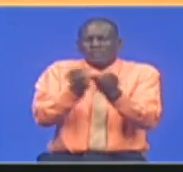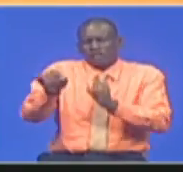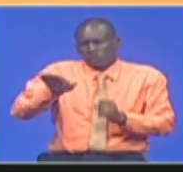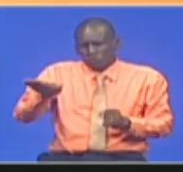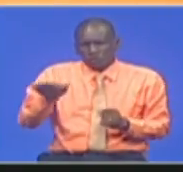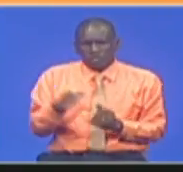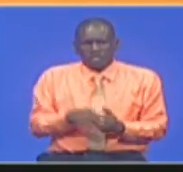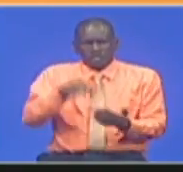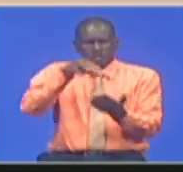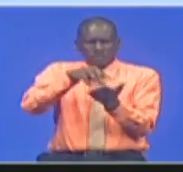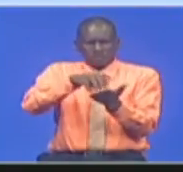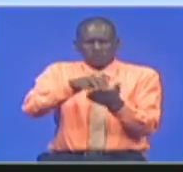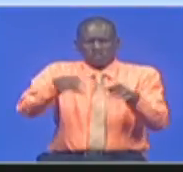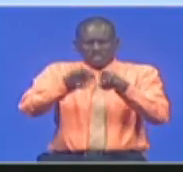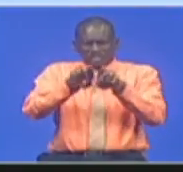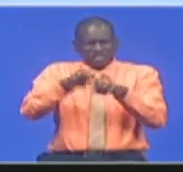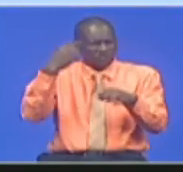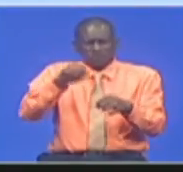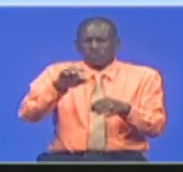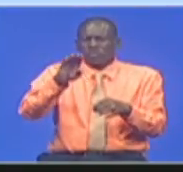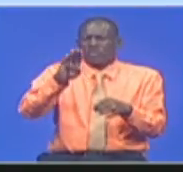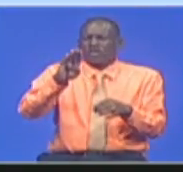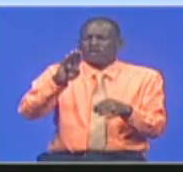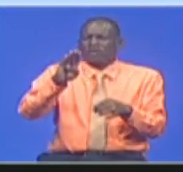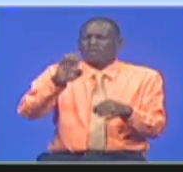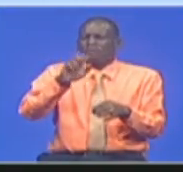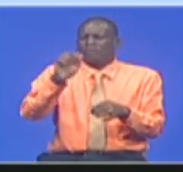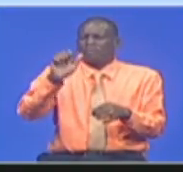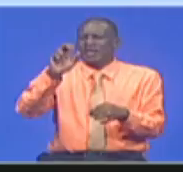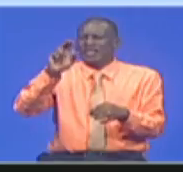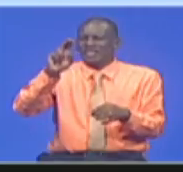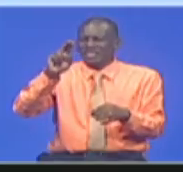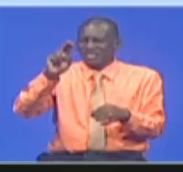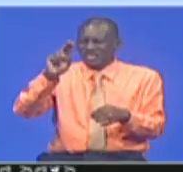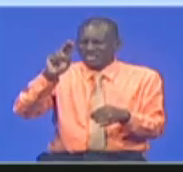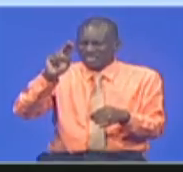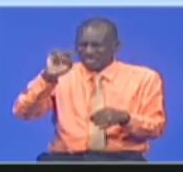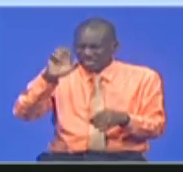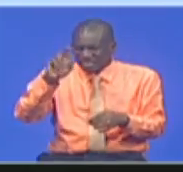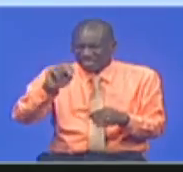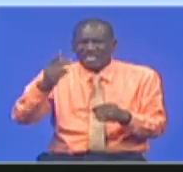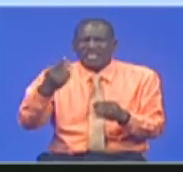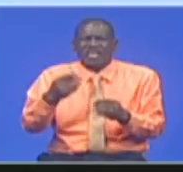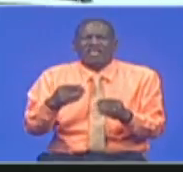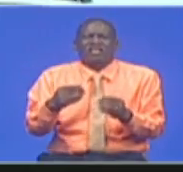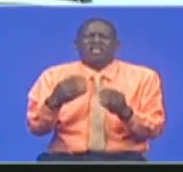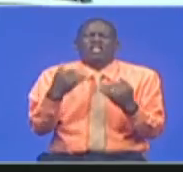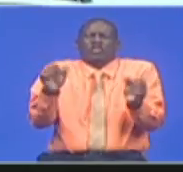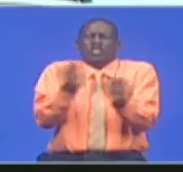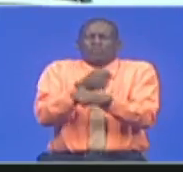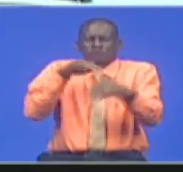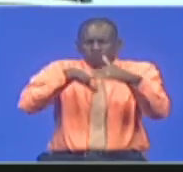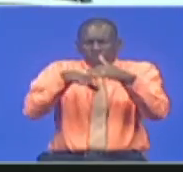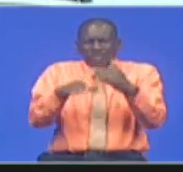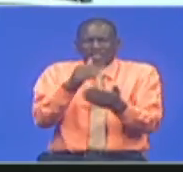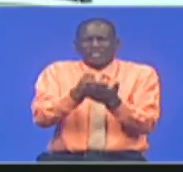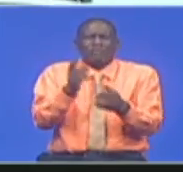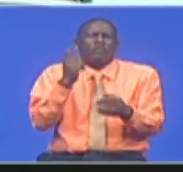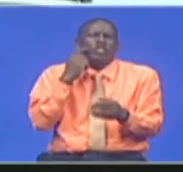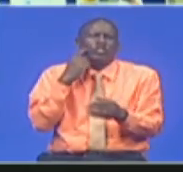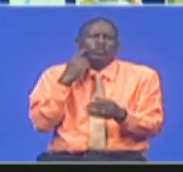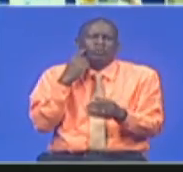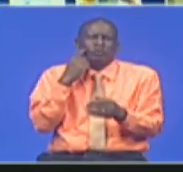The situation is the same for the Betin Kenya page, with a similar site cannot be reached message. Some of their shops